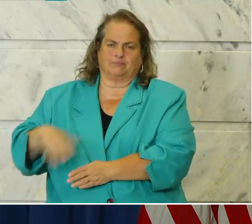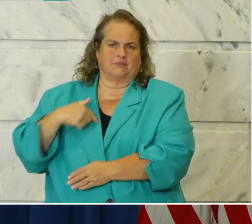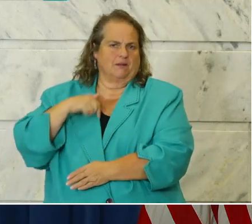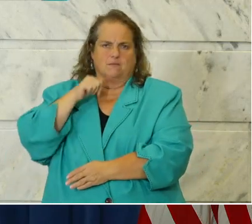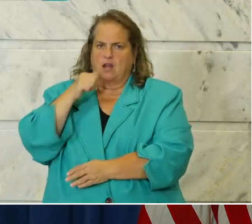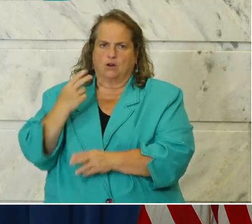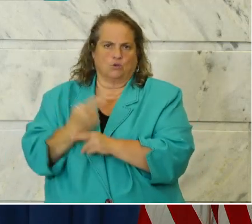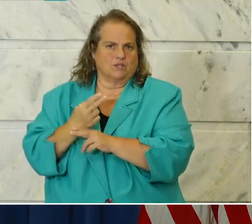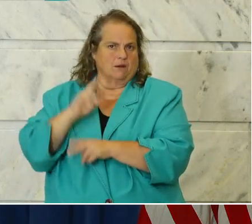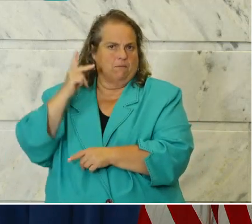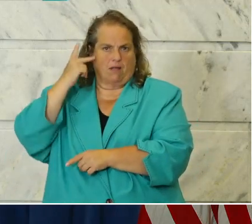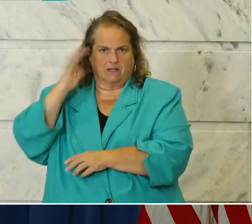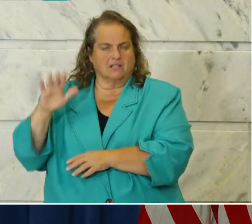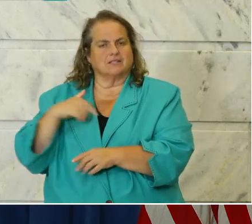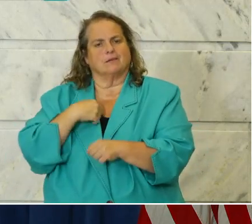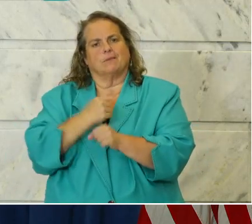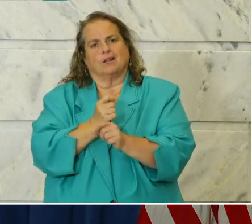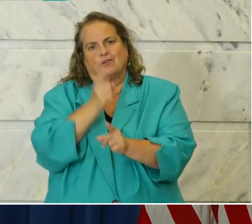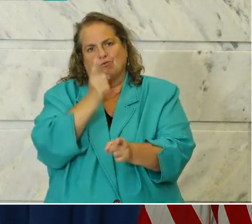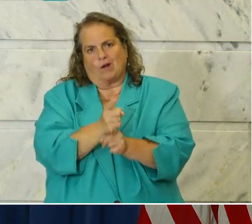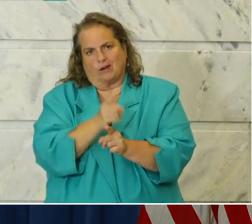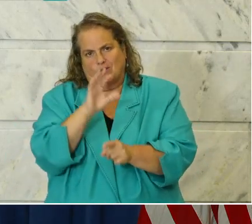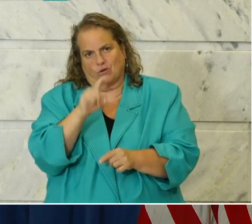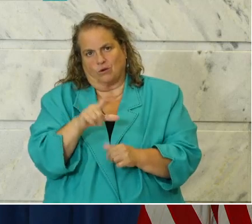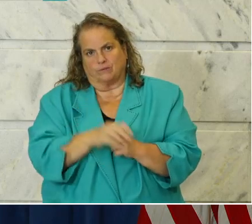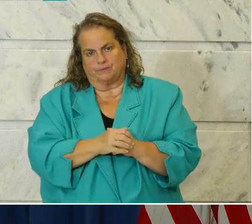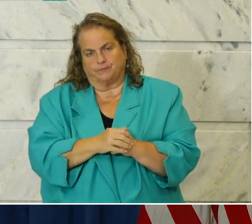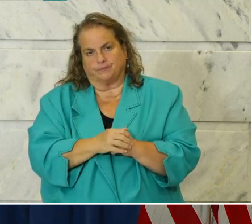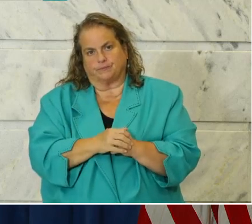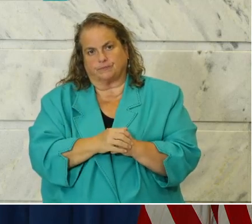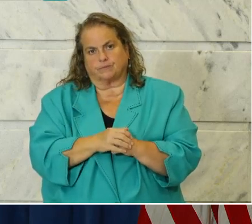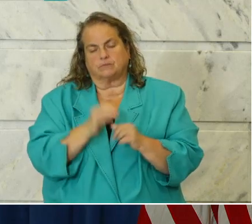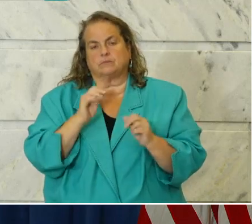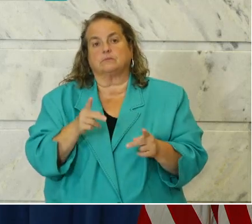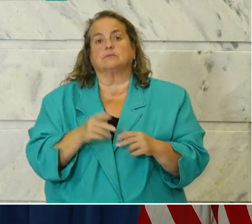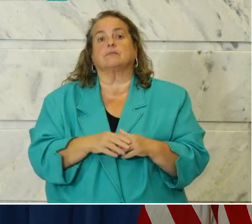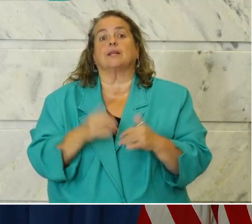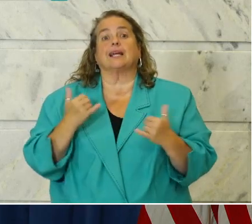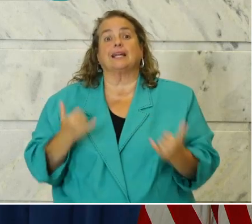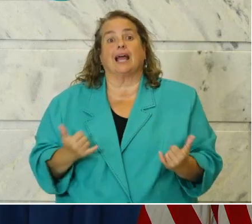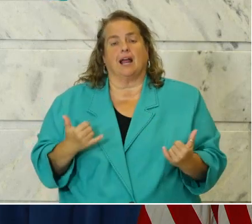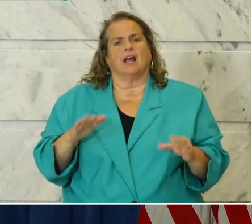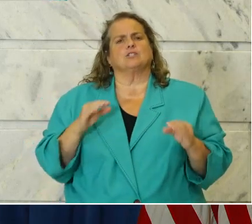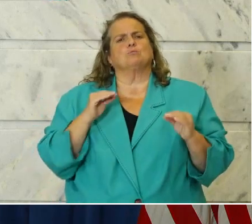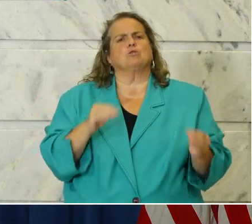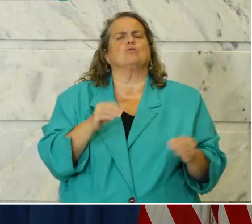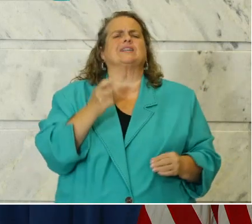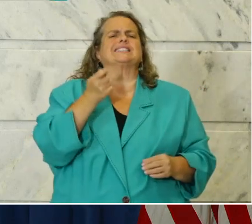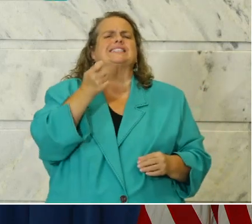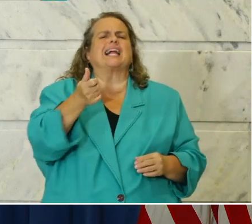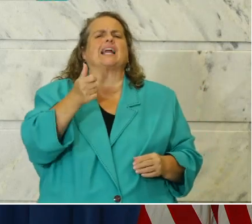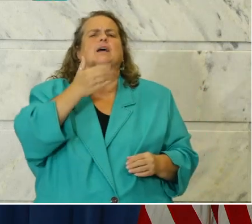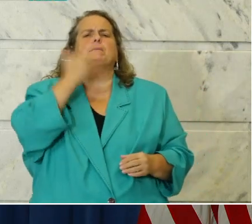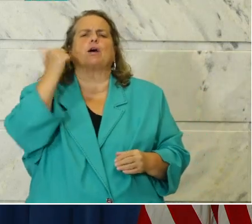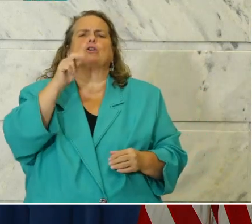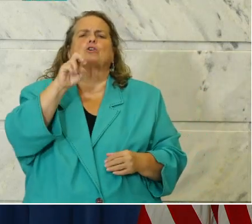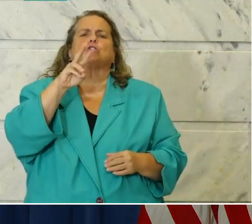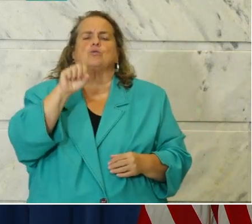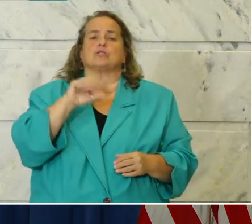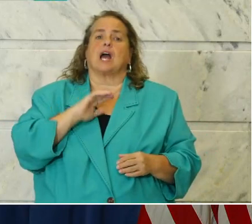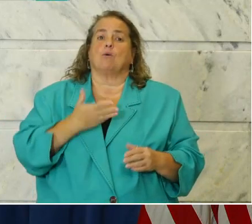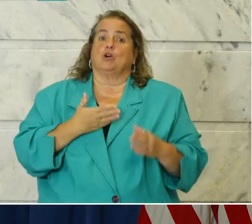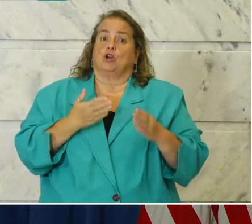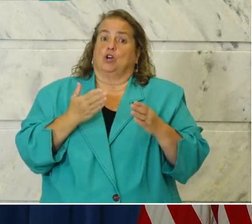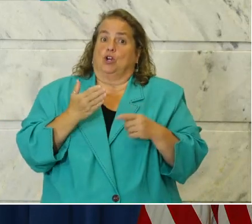both as governor and a dad. All right, let's move into some slightly better news than that, and that is our